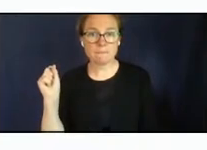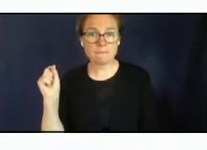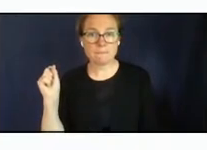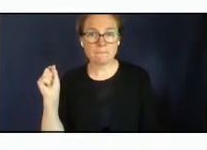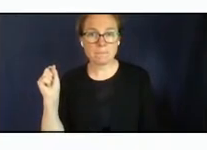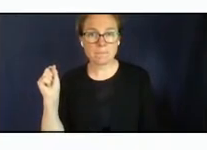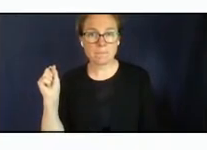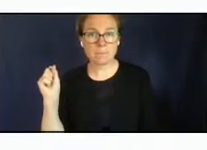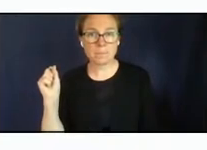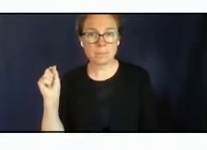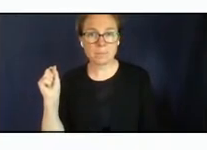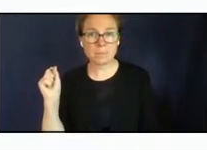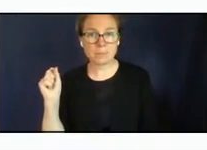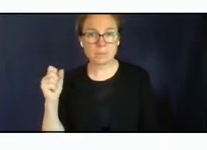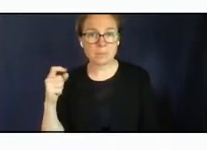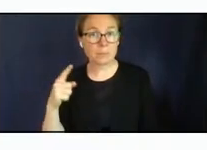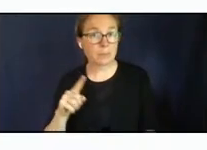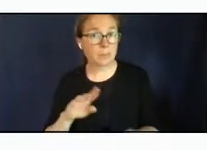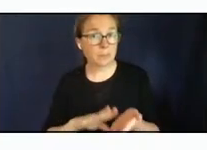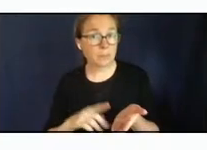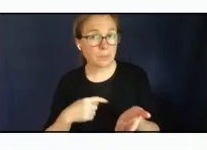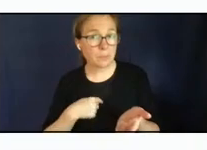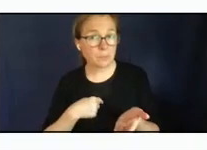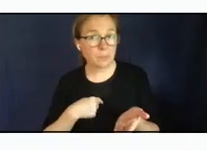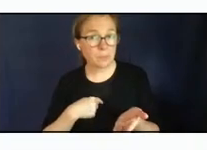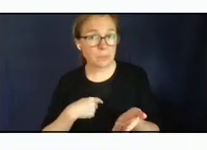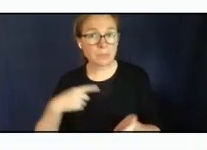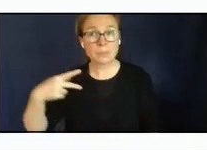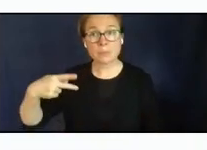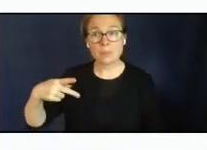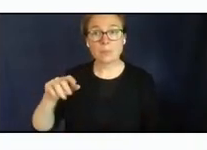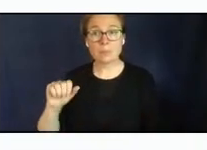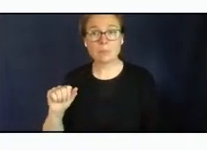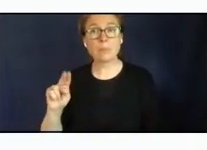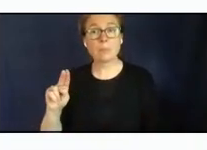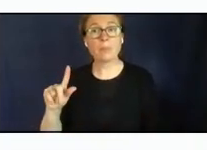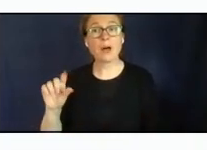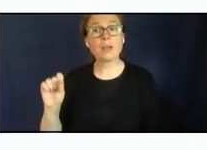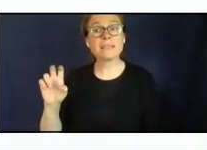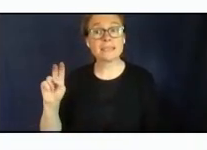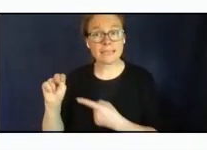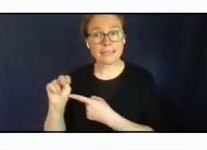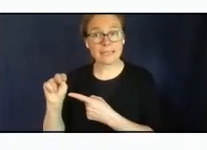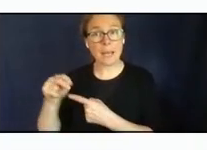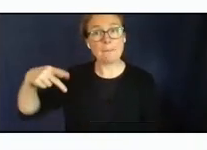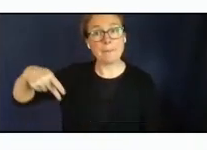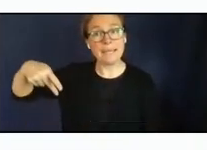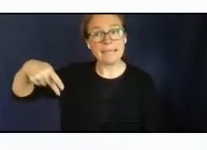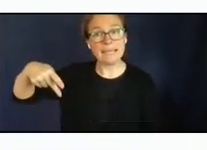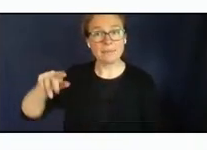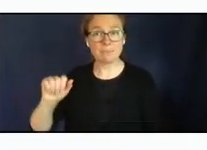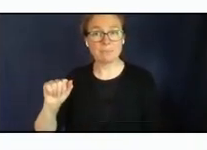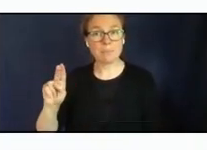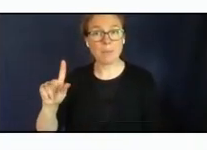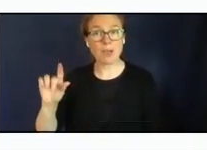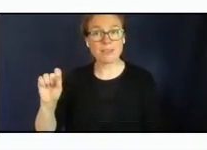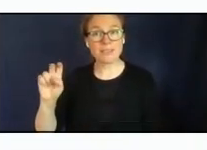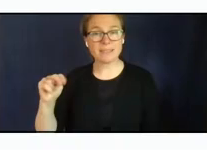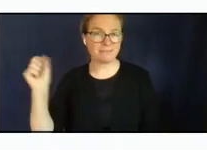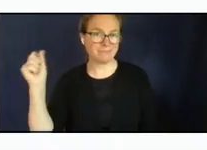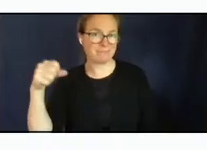Pardon? No. Oh, Paulson. Yes. Paulson. Yeah. P. Aye.